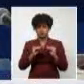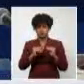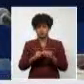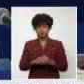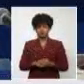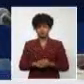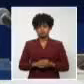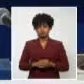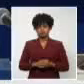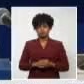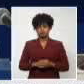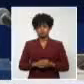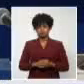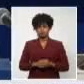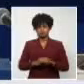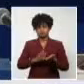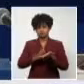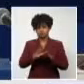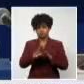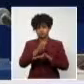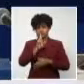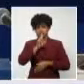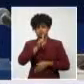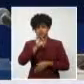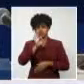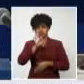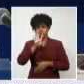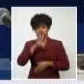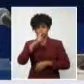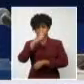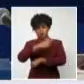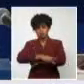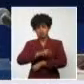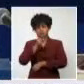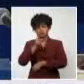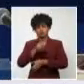184 countries in the world were reporting COVID-19 cases,